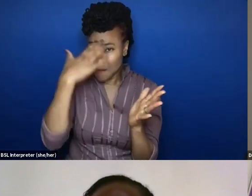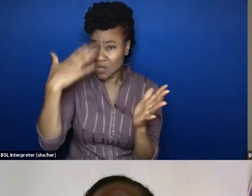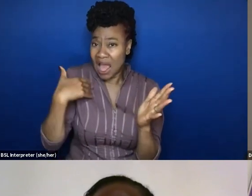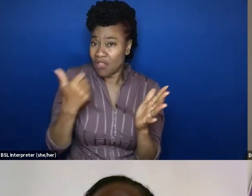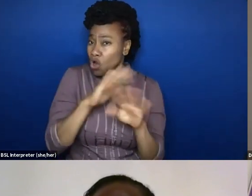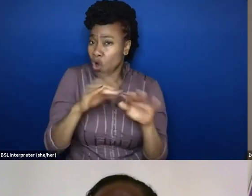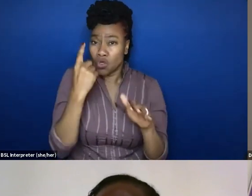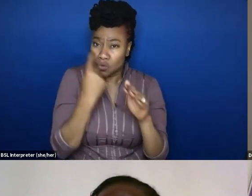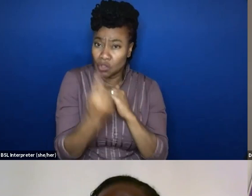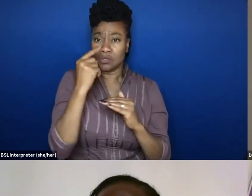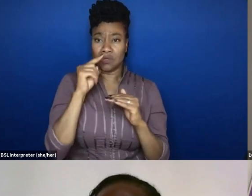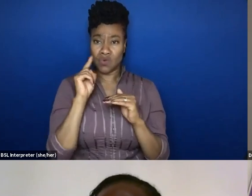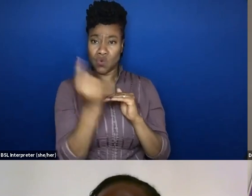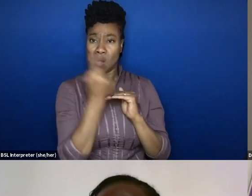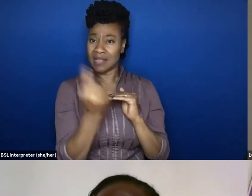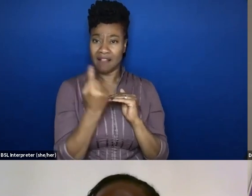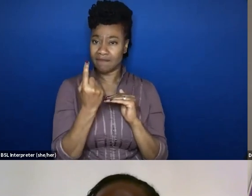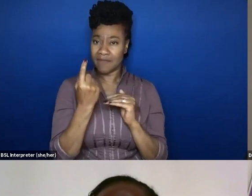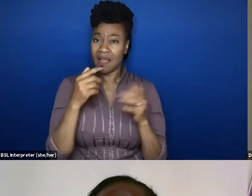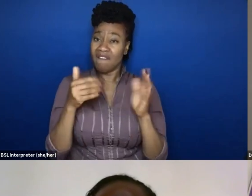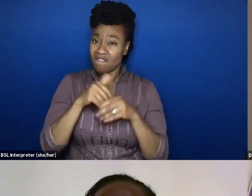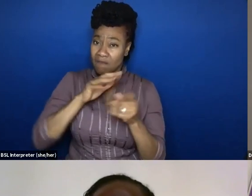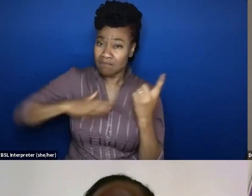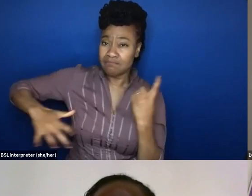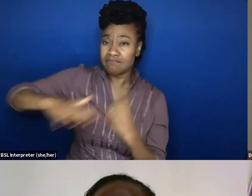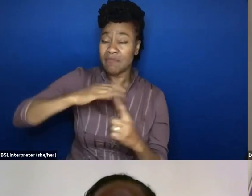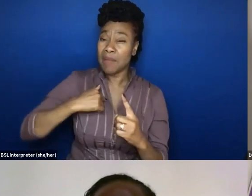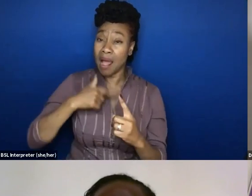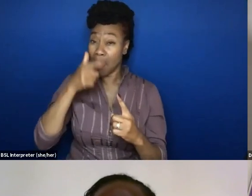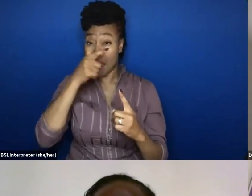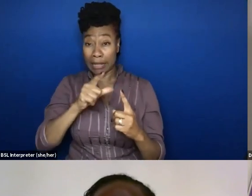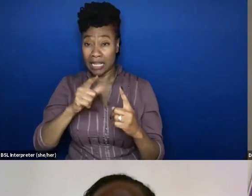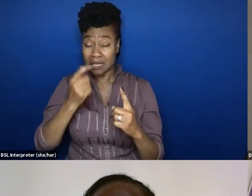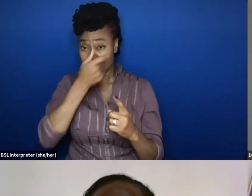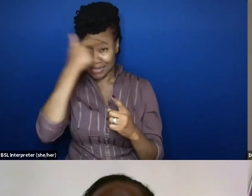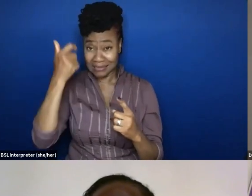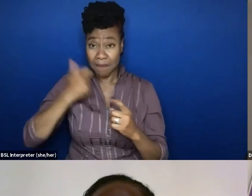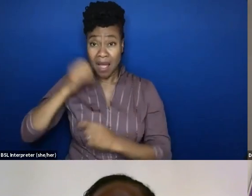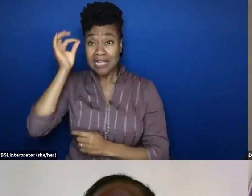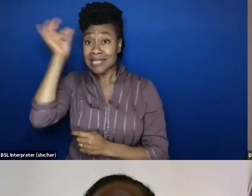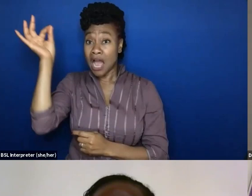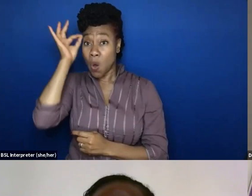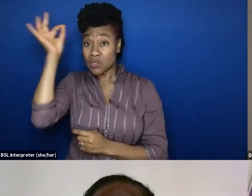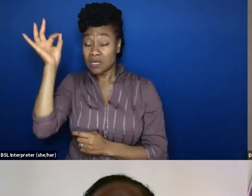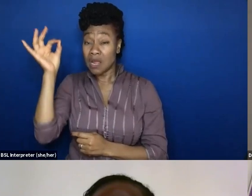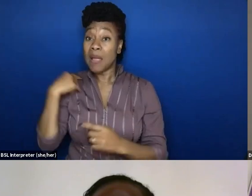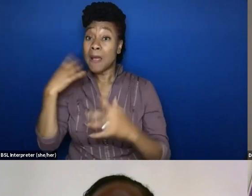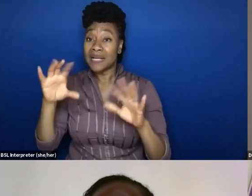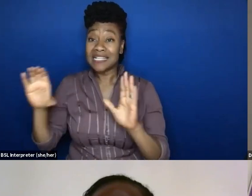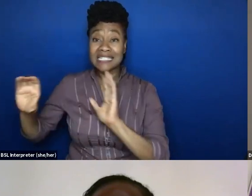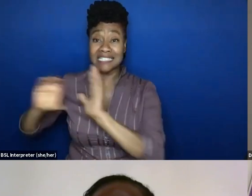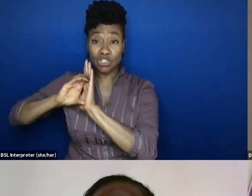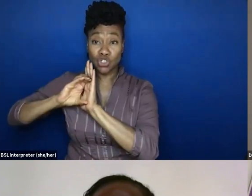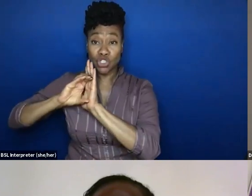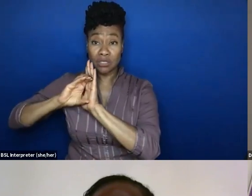I was extremely lucky to survive my brush with psychosis. And although I was sectioned twice in short succession, I have